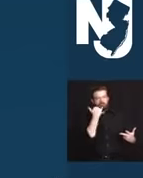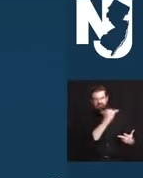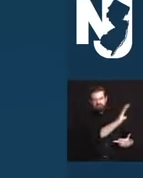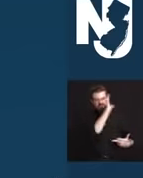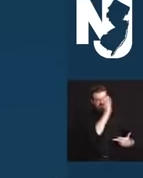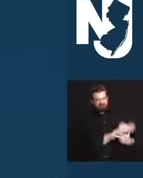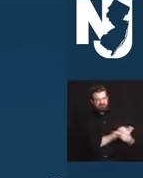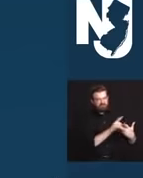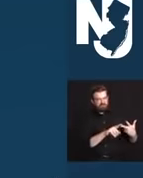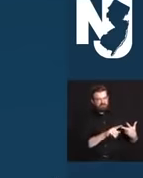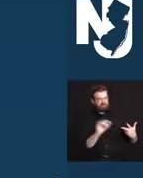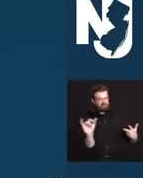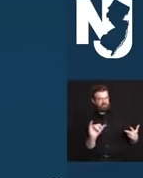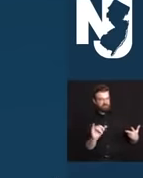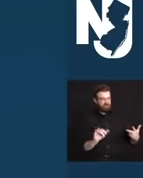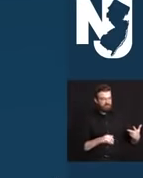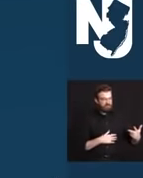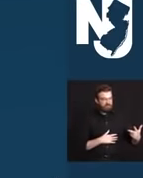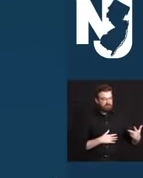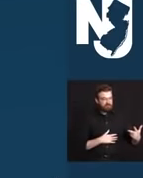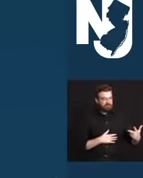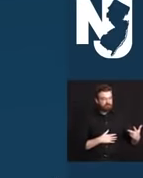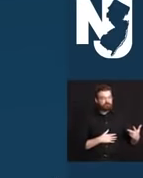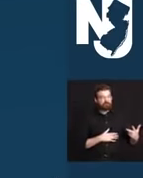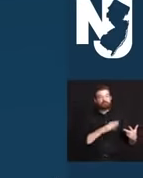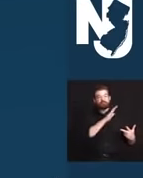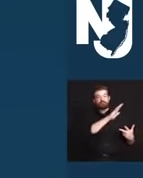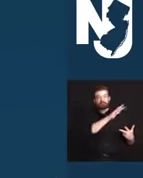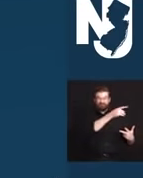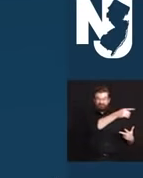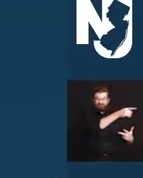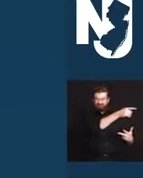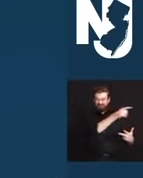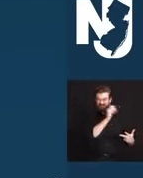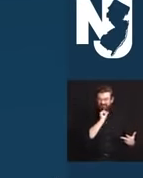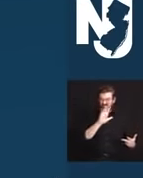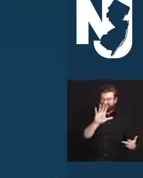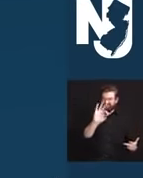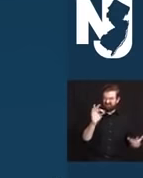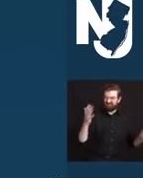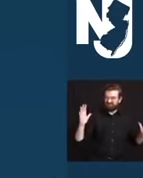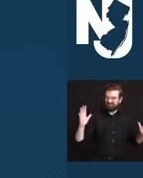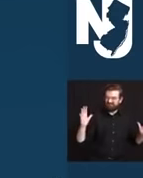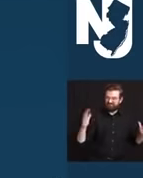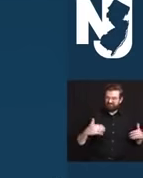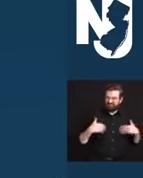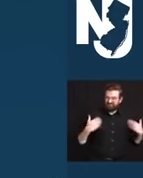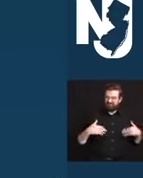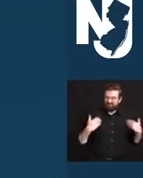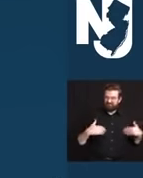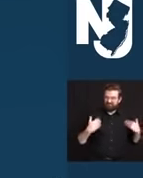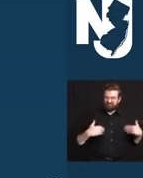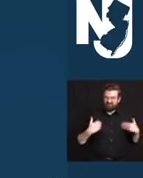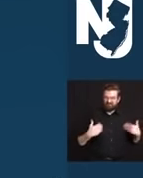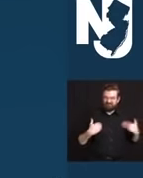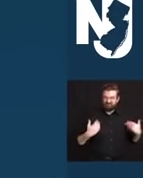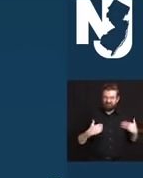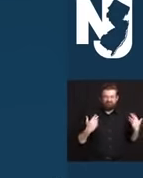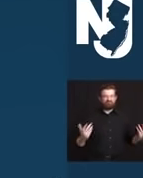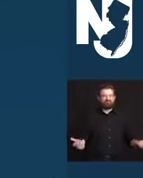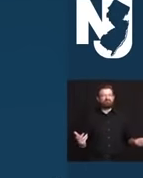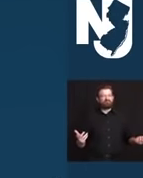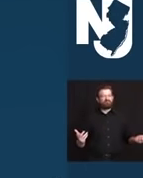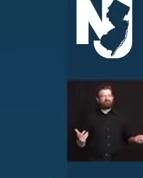Peter, the dad, was only 59 years old, and you cannot fathom this or make this up. Minda's, his